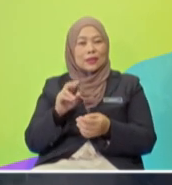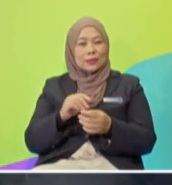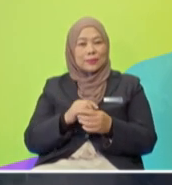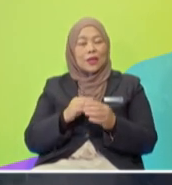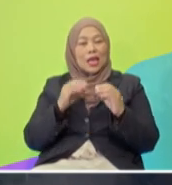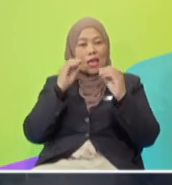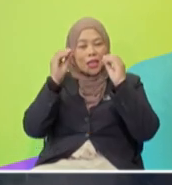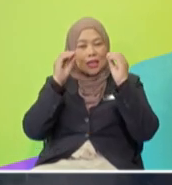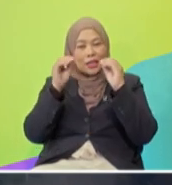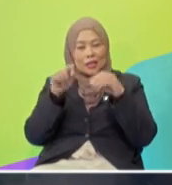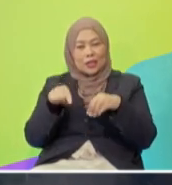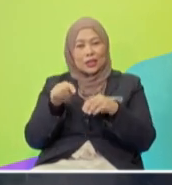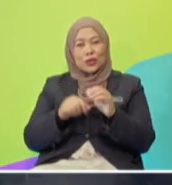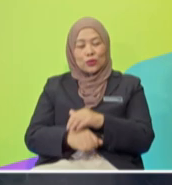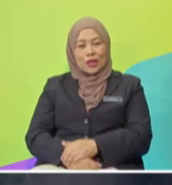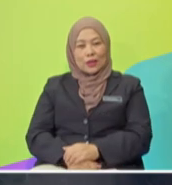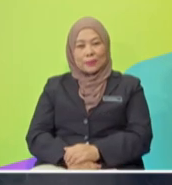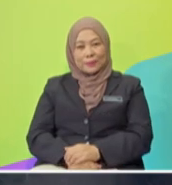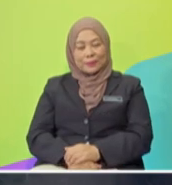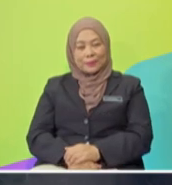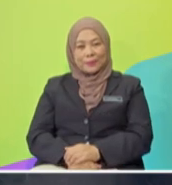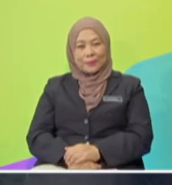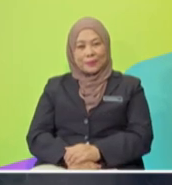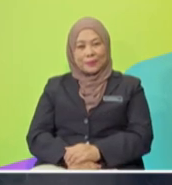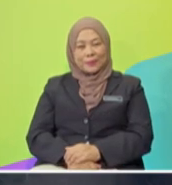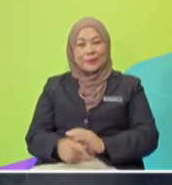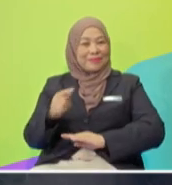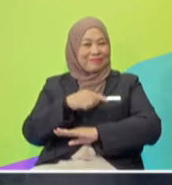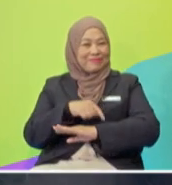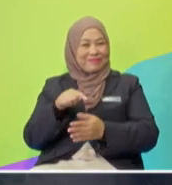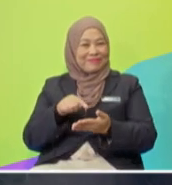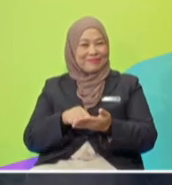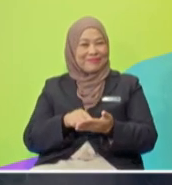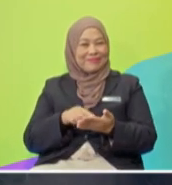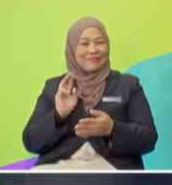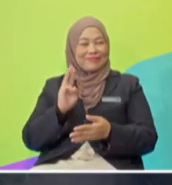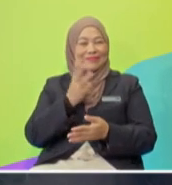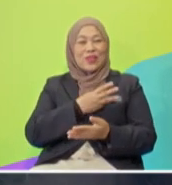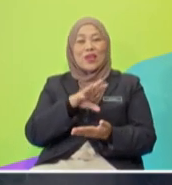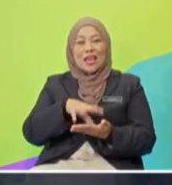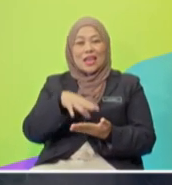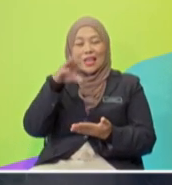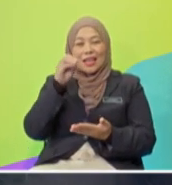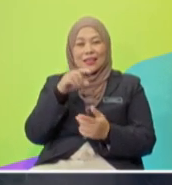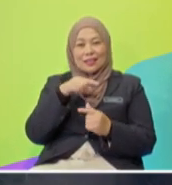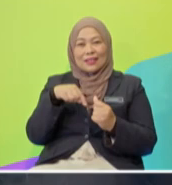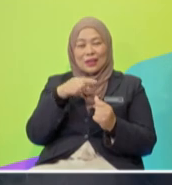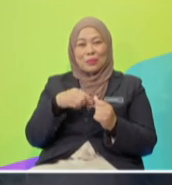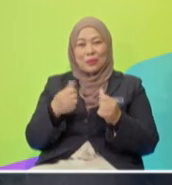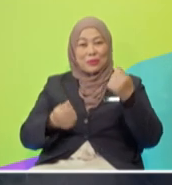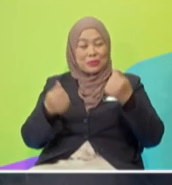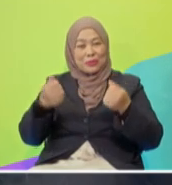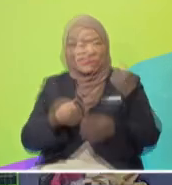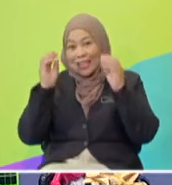earlier. And also thank you to teacher for today's very fun and engaging class. Thank you, Chris. And with that, we will say goodbye for now. But